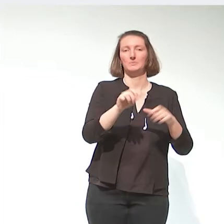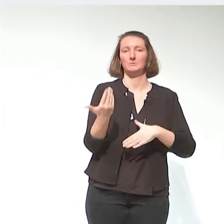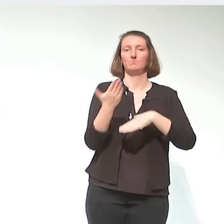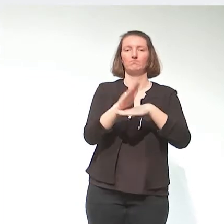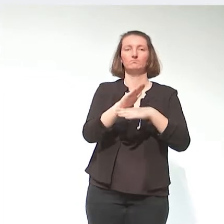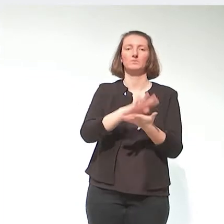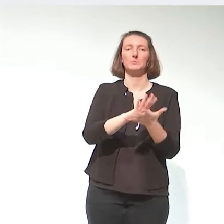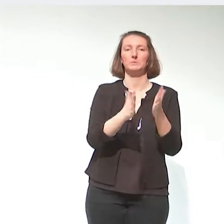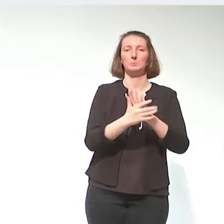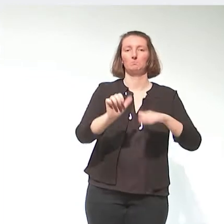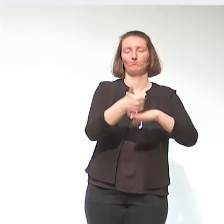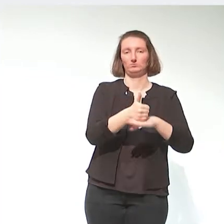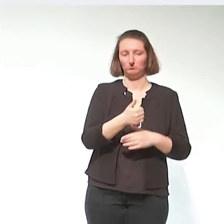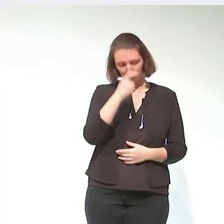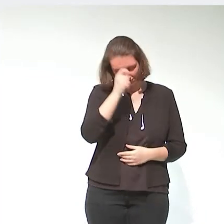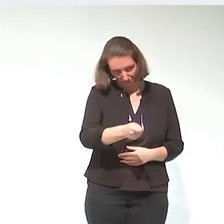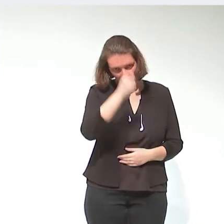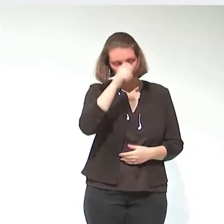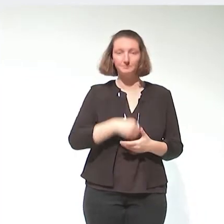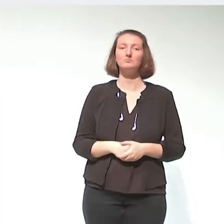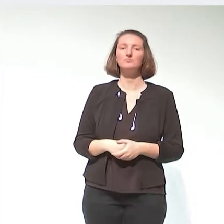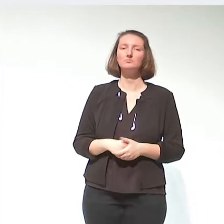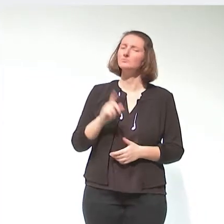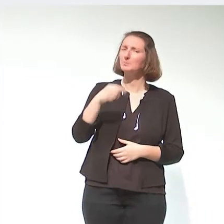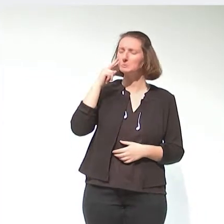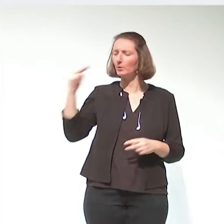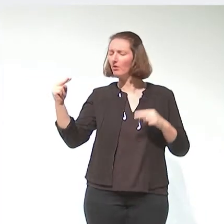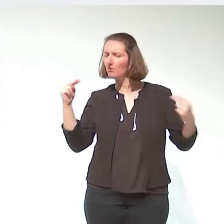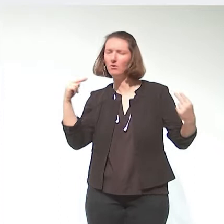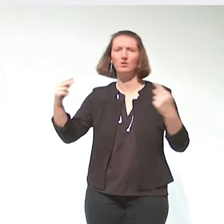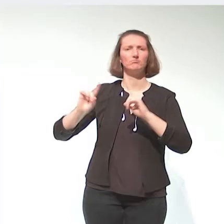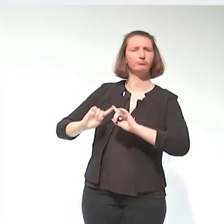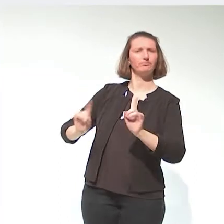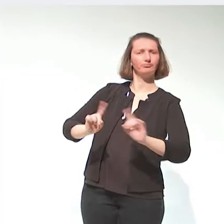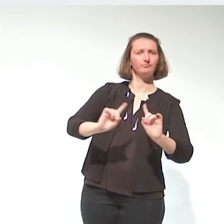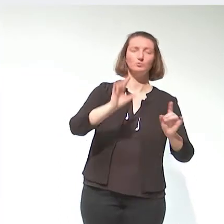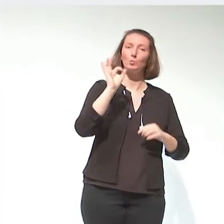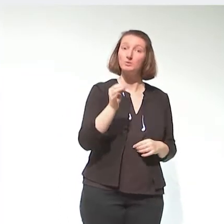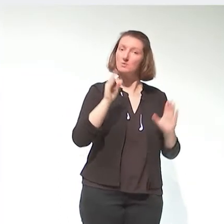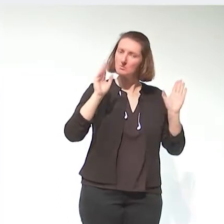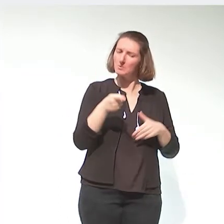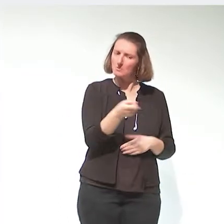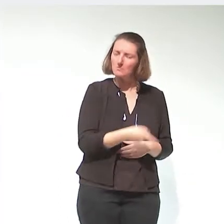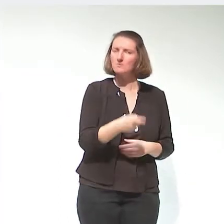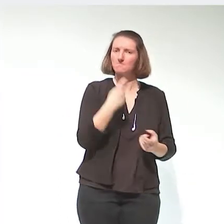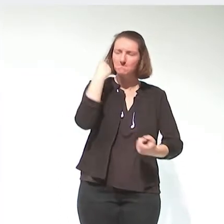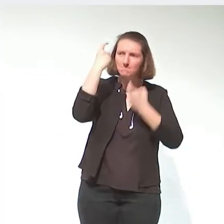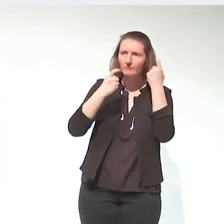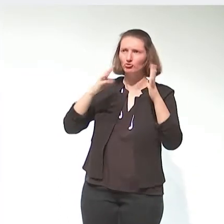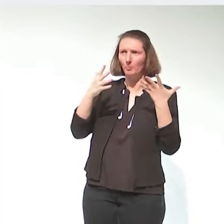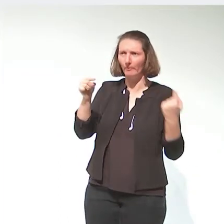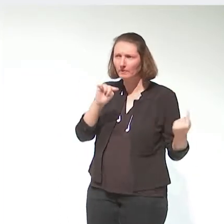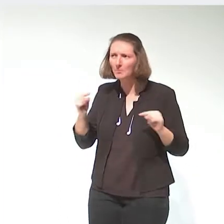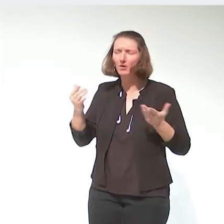fuel our work. Let us start with the managers of non-profits. You may have different approaches, but you've been